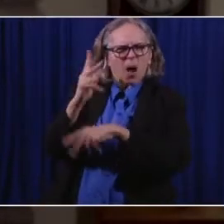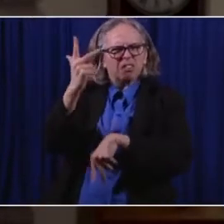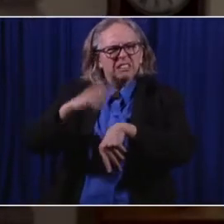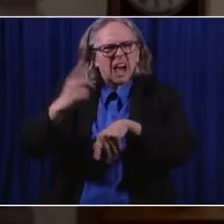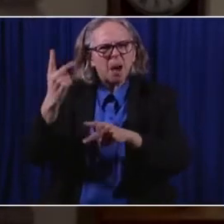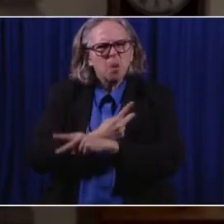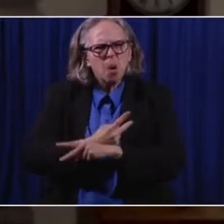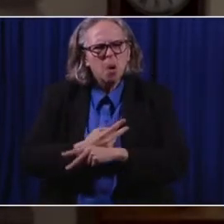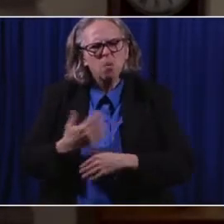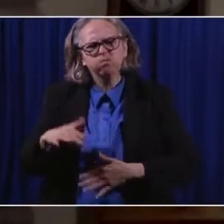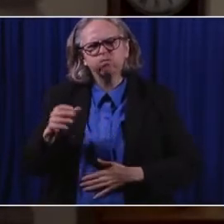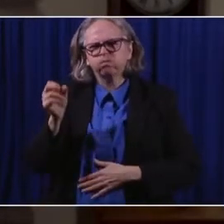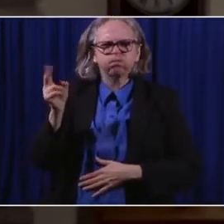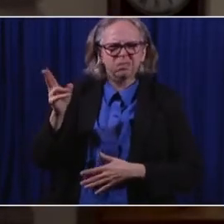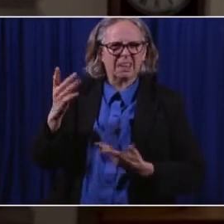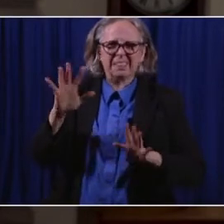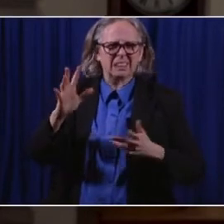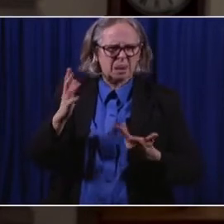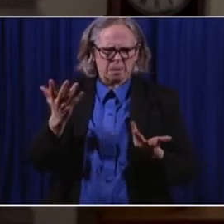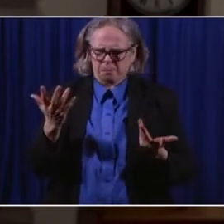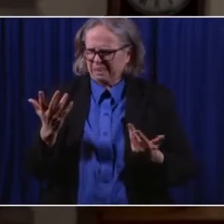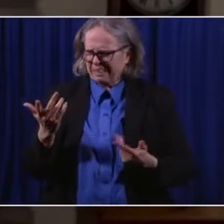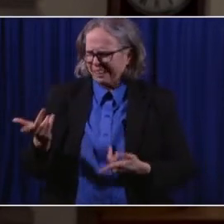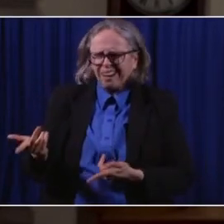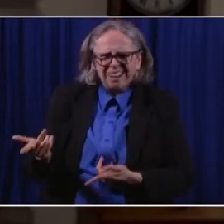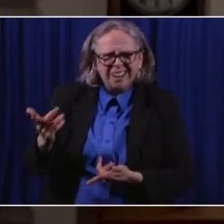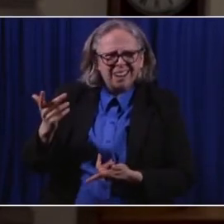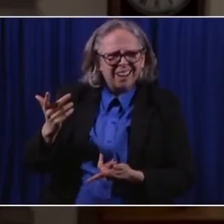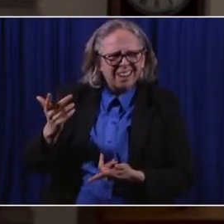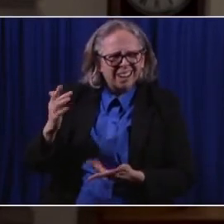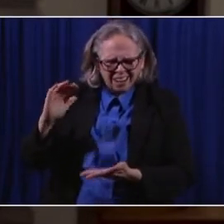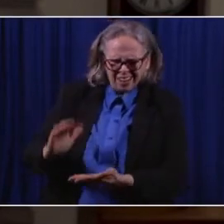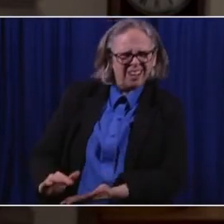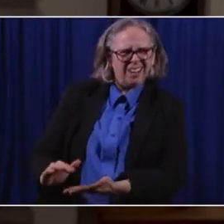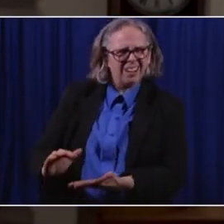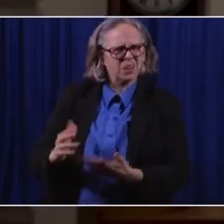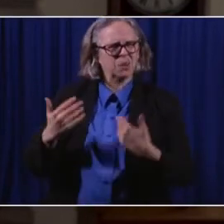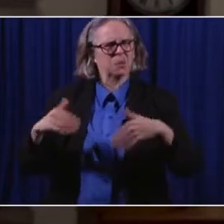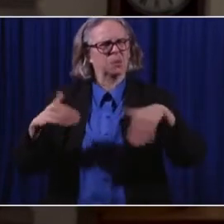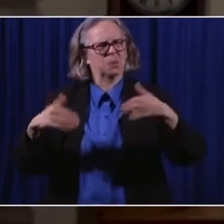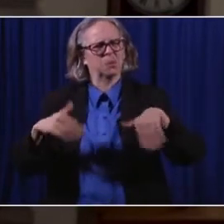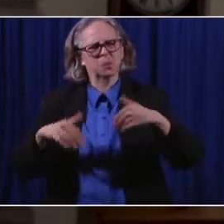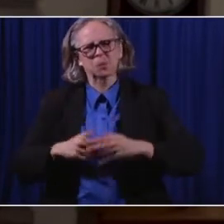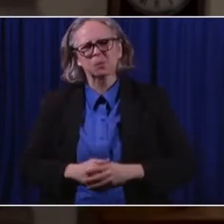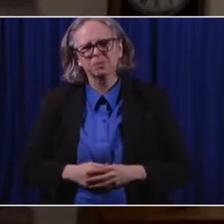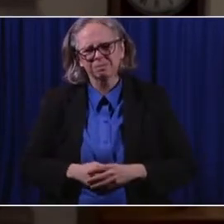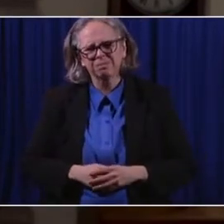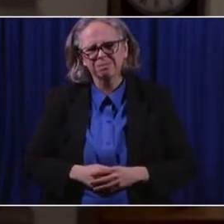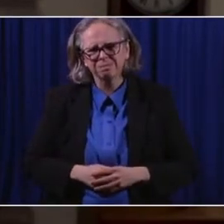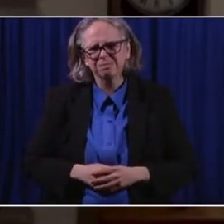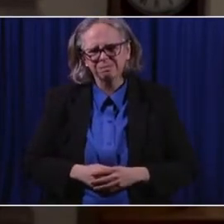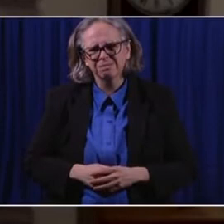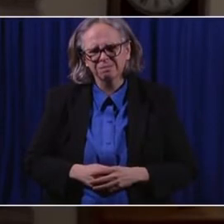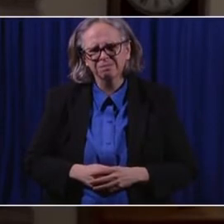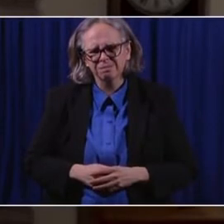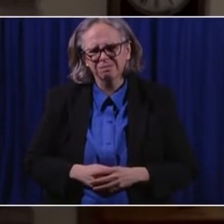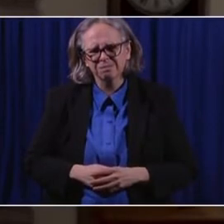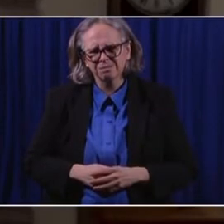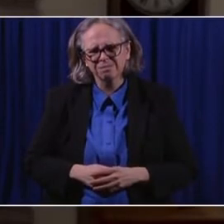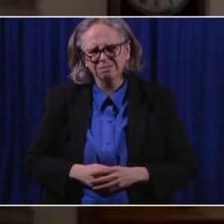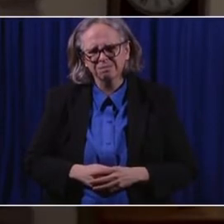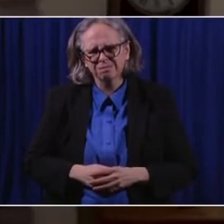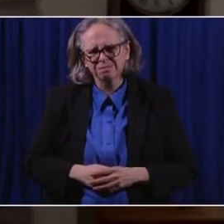still about three times what the high level is, according to the CDC. Let's